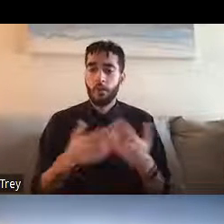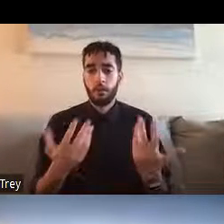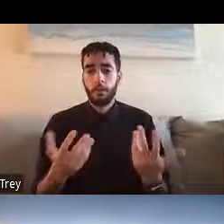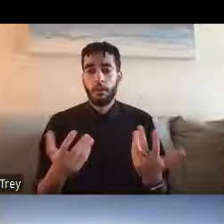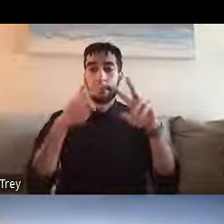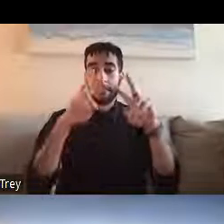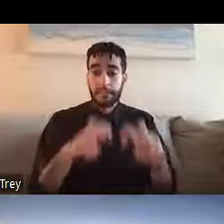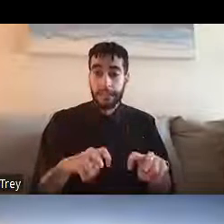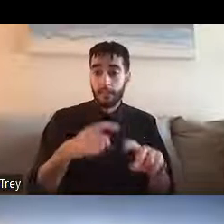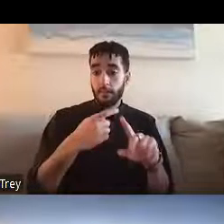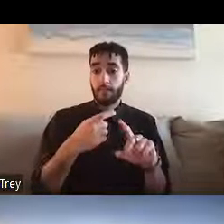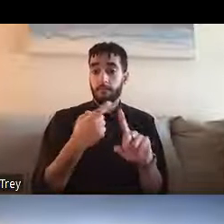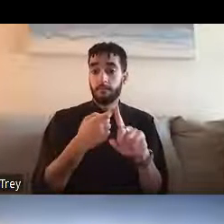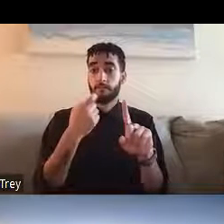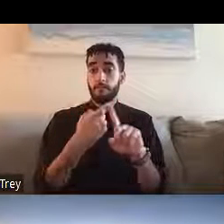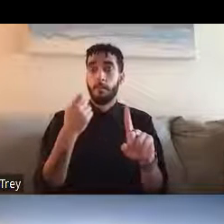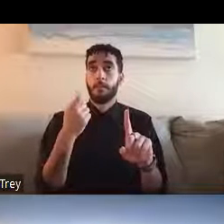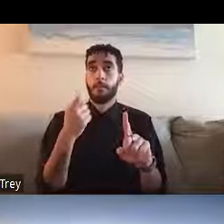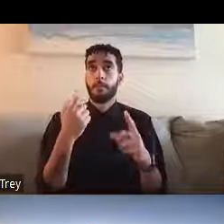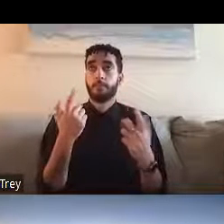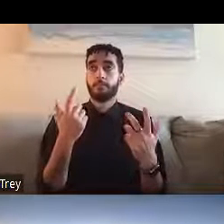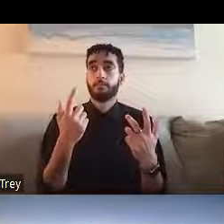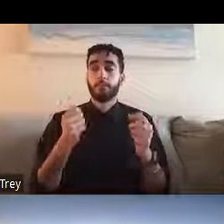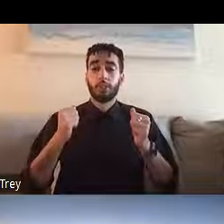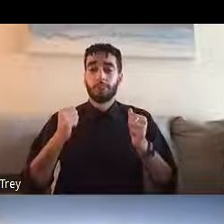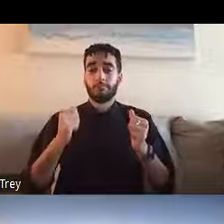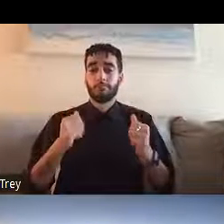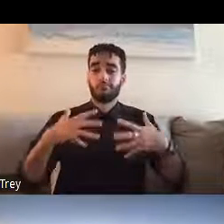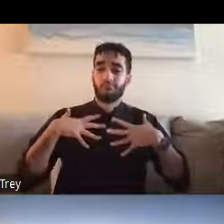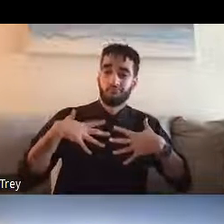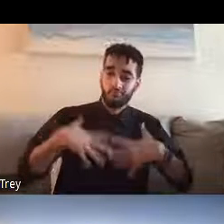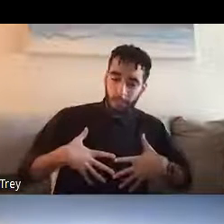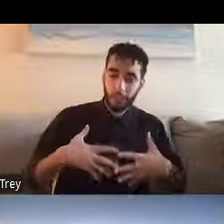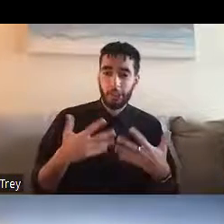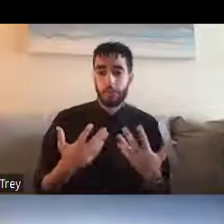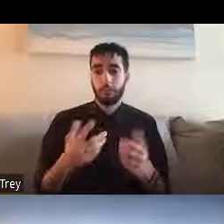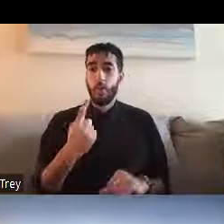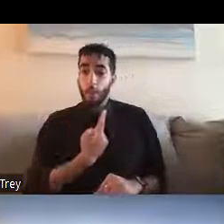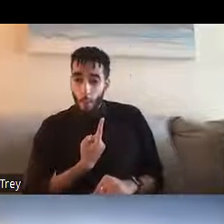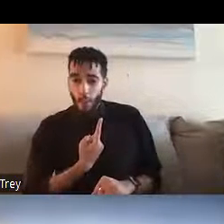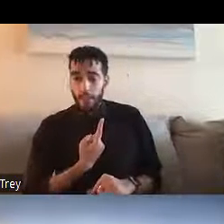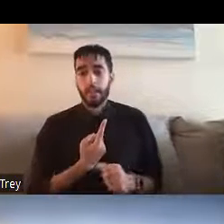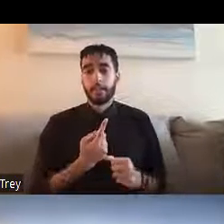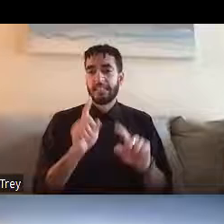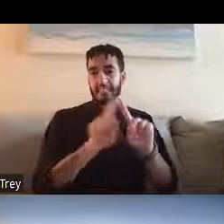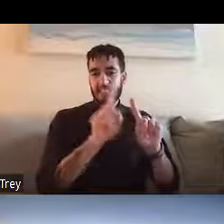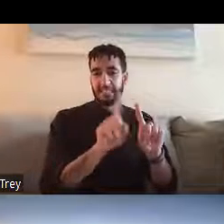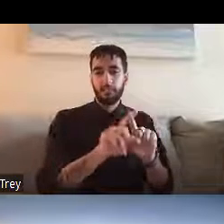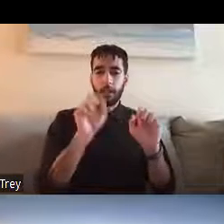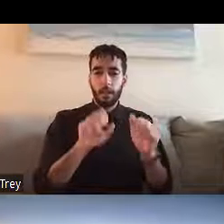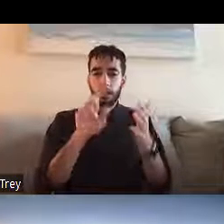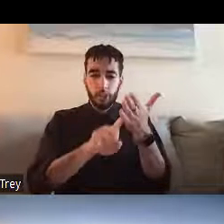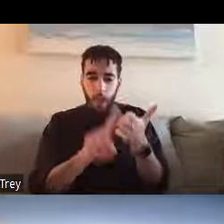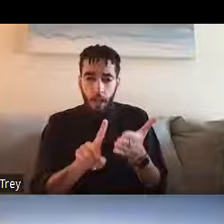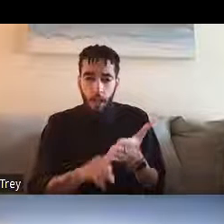depressive symptoms using the PHQ-9, and then the UCLA loneliness scale to measure loneliness. And the nice thing about this data is that it